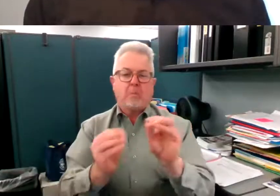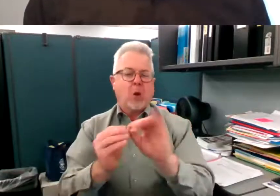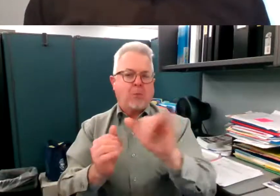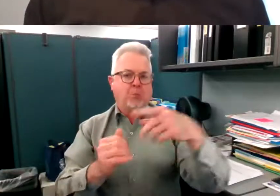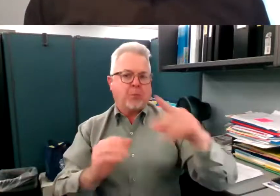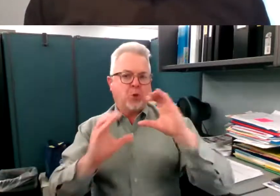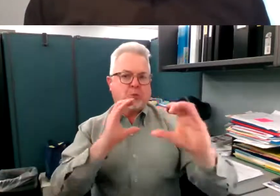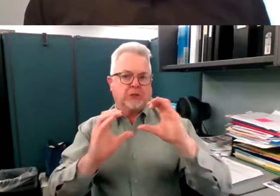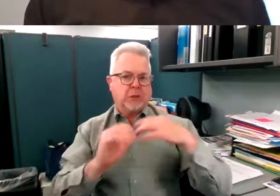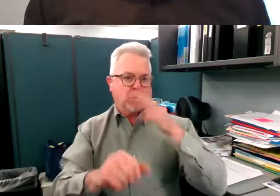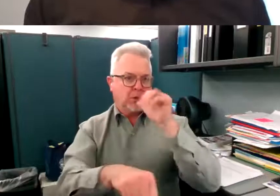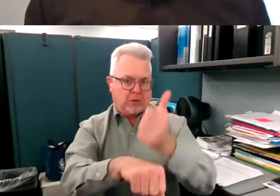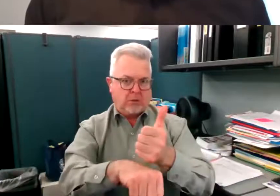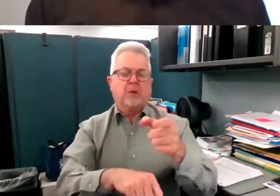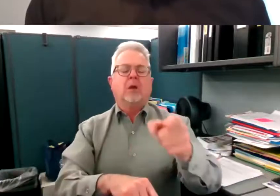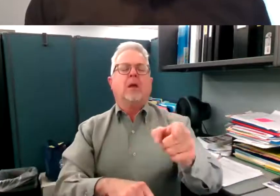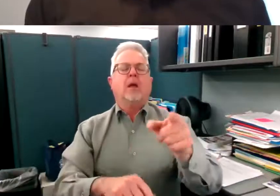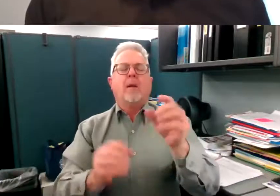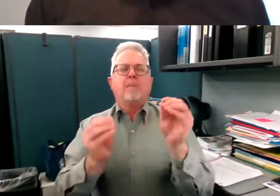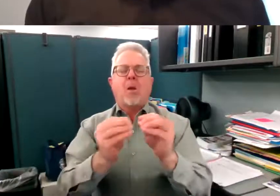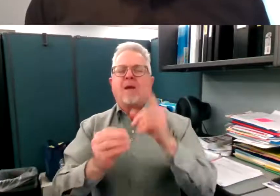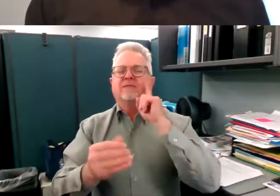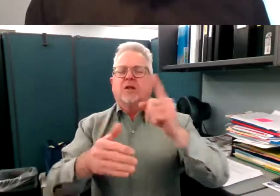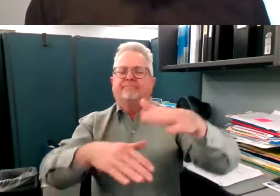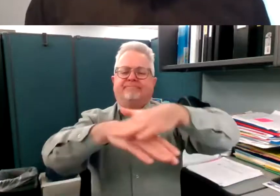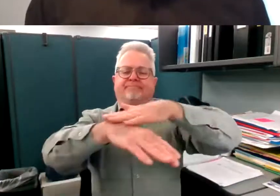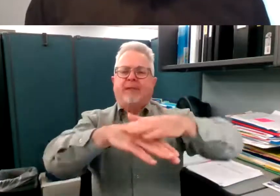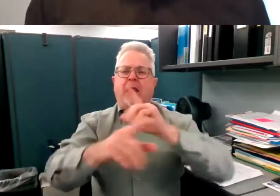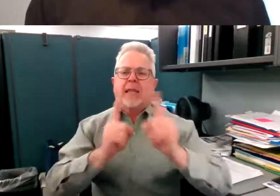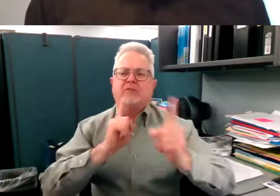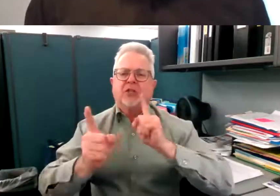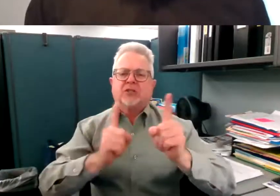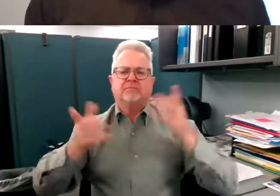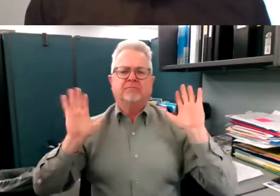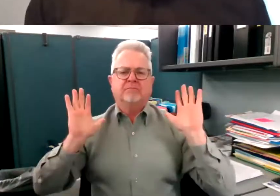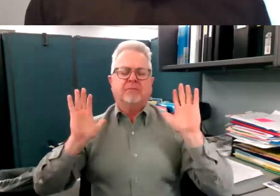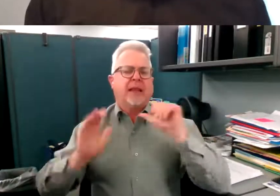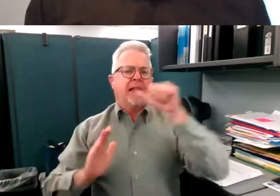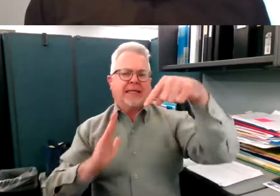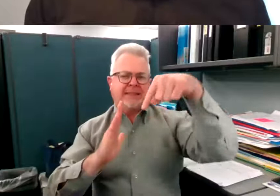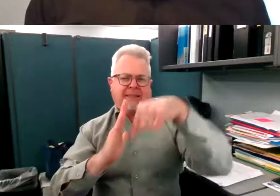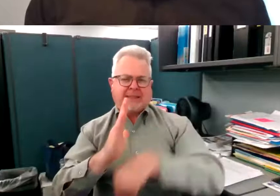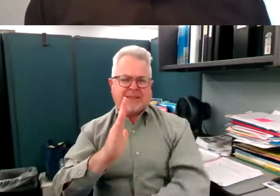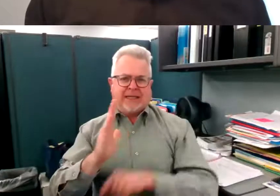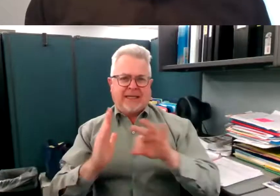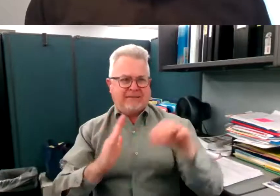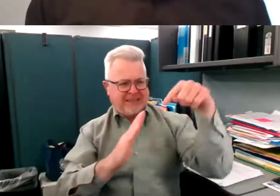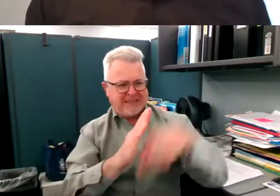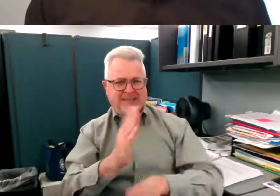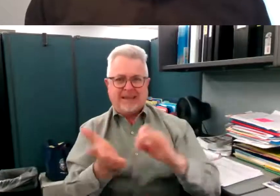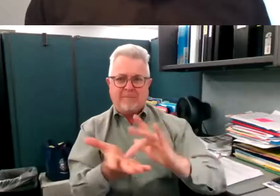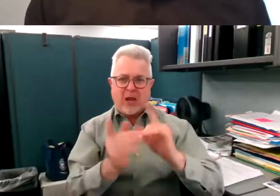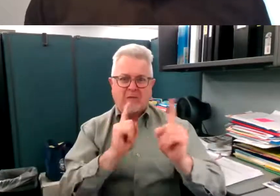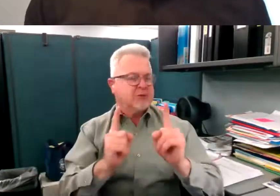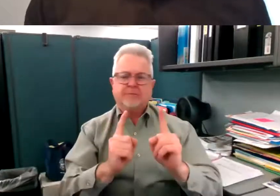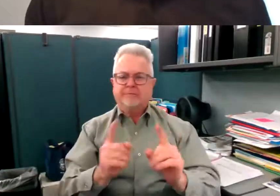up also VRI on those and connect with Purple. So it just for the surface conversations, but that